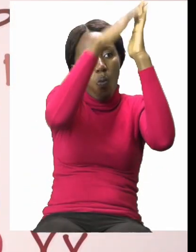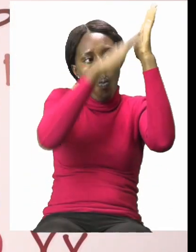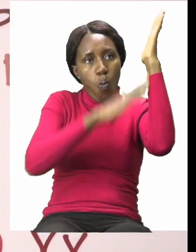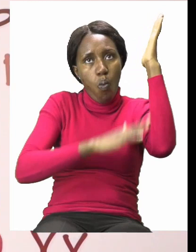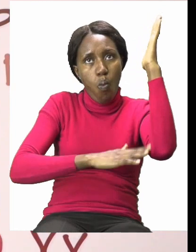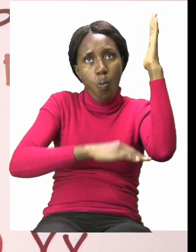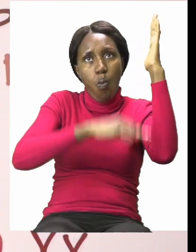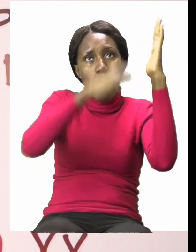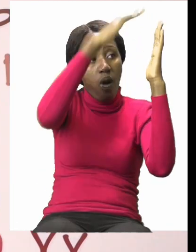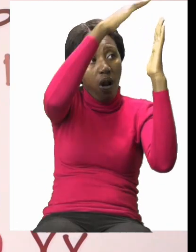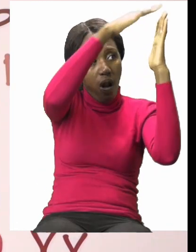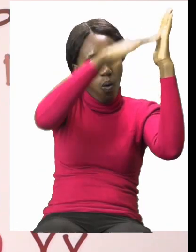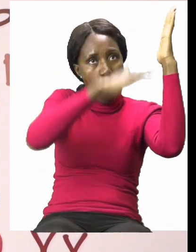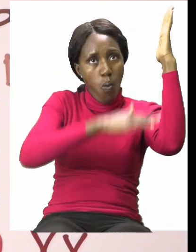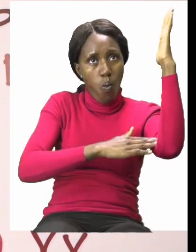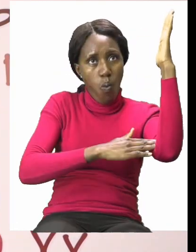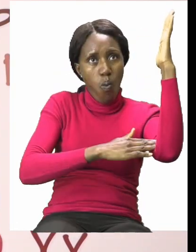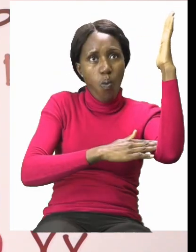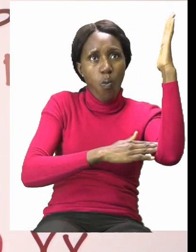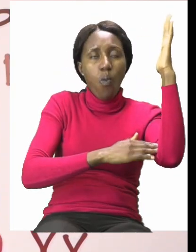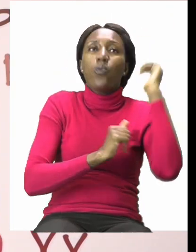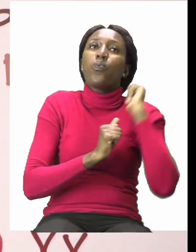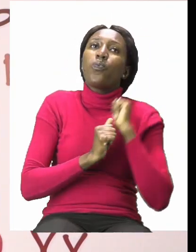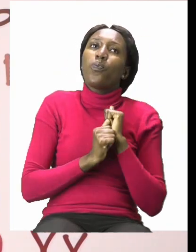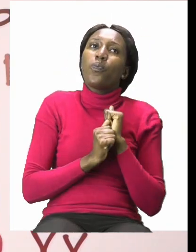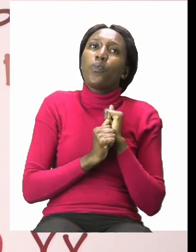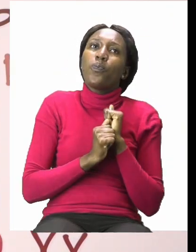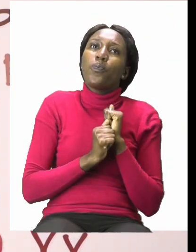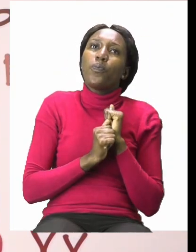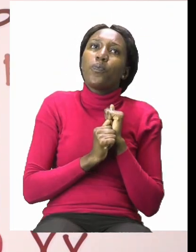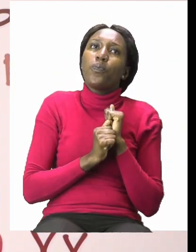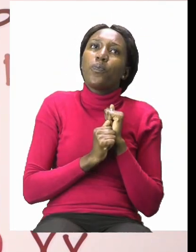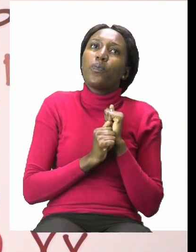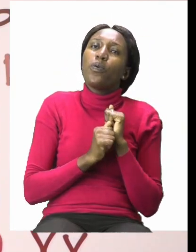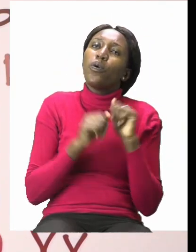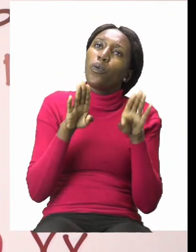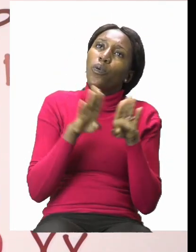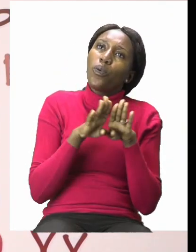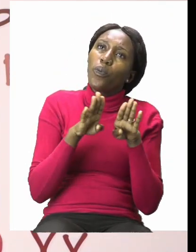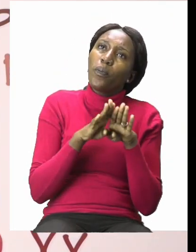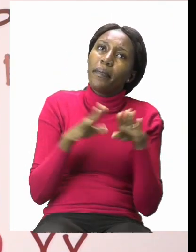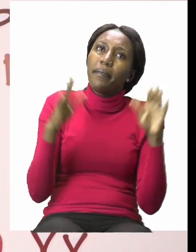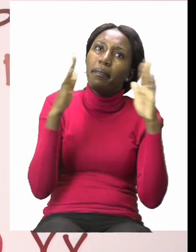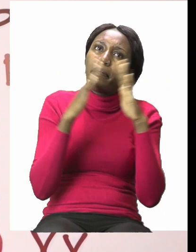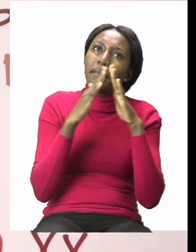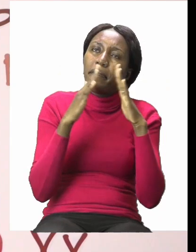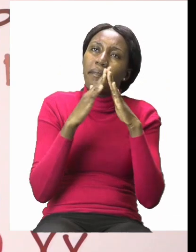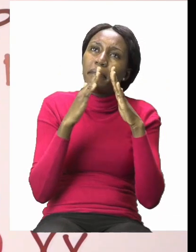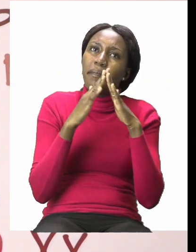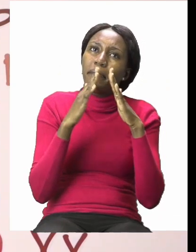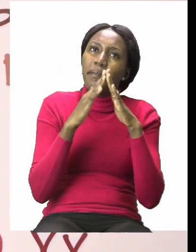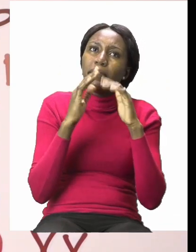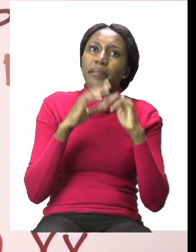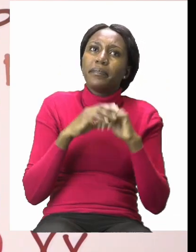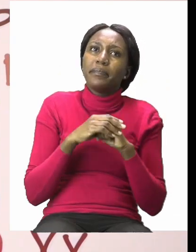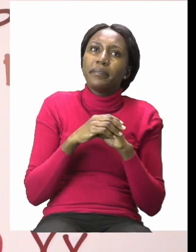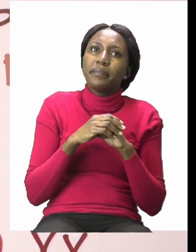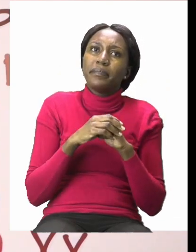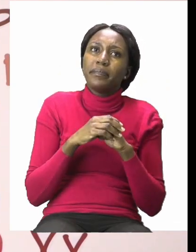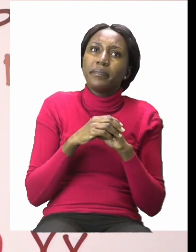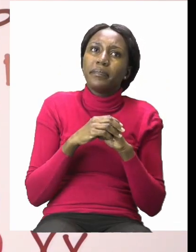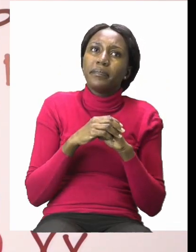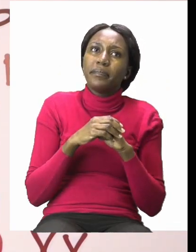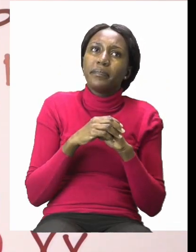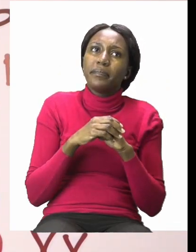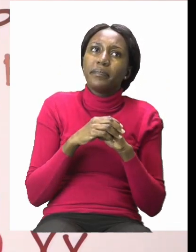a wall is what is used to make the sides of the house and the frame of the house. This right